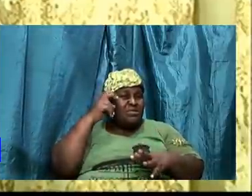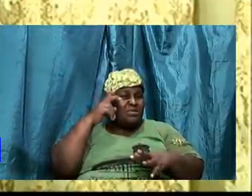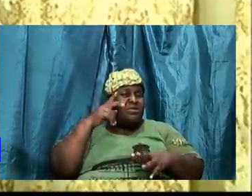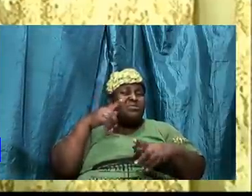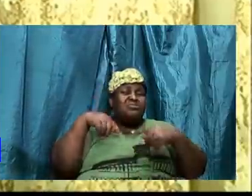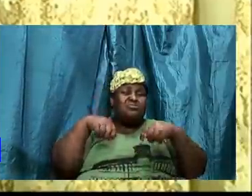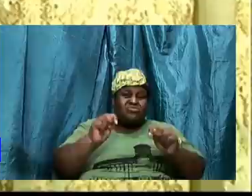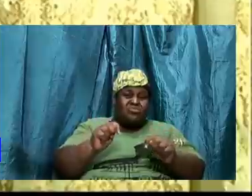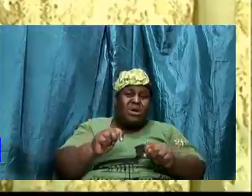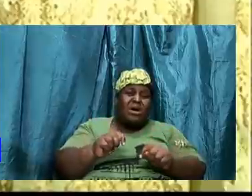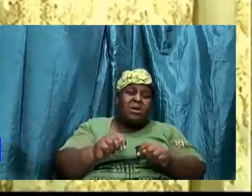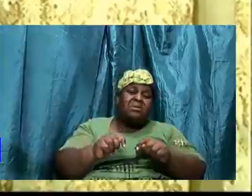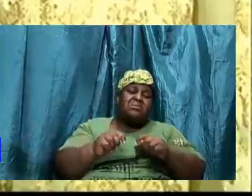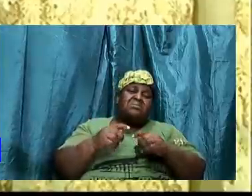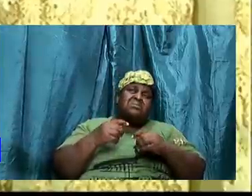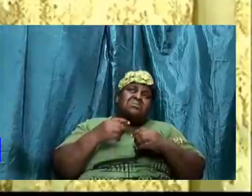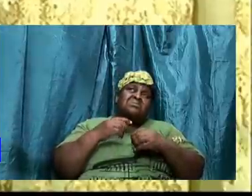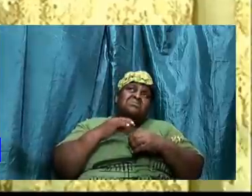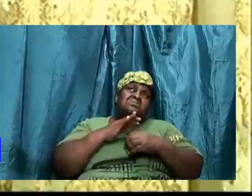he's going to try to depress you,